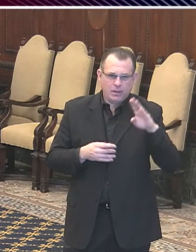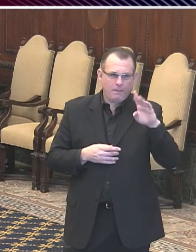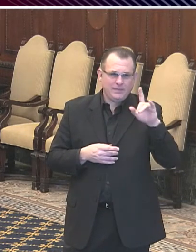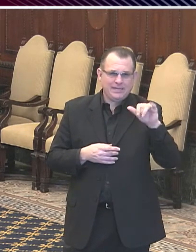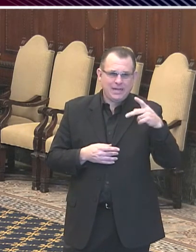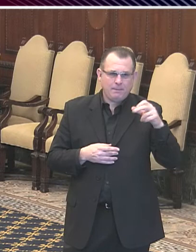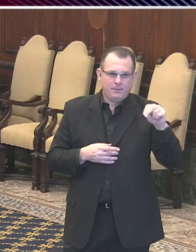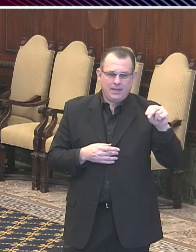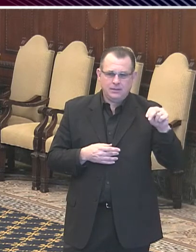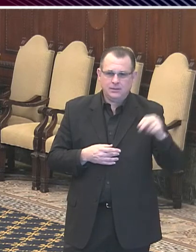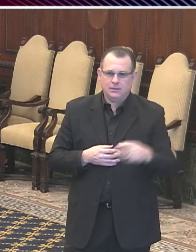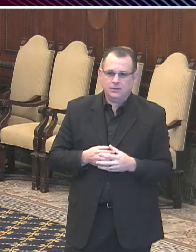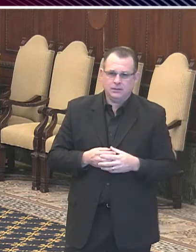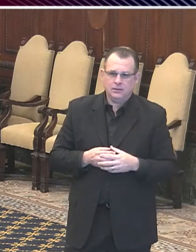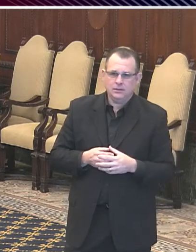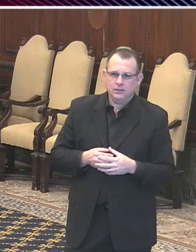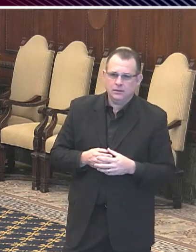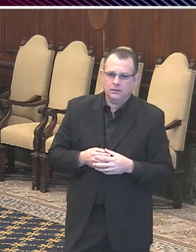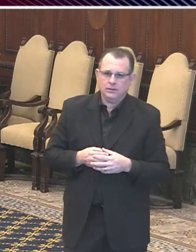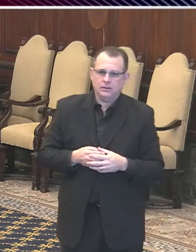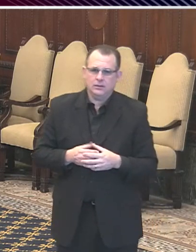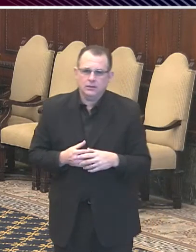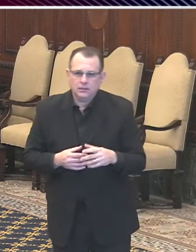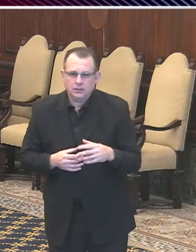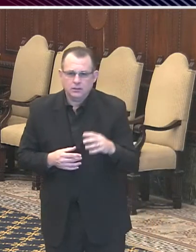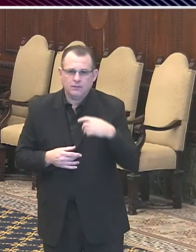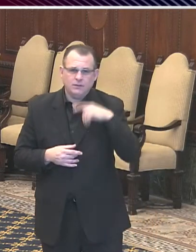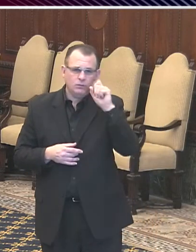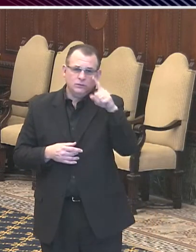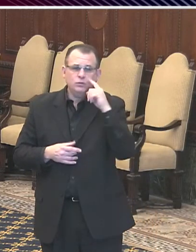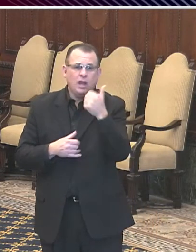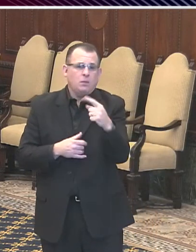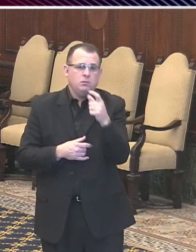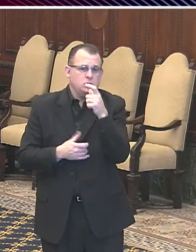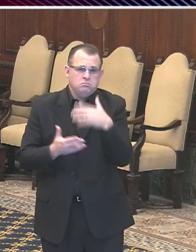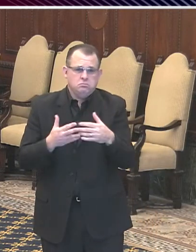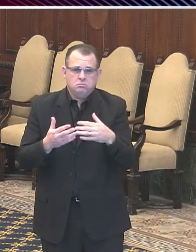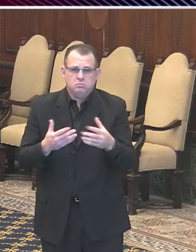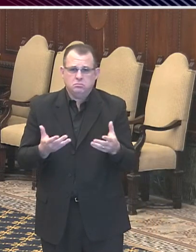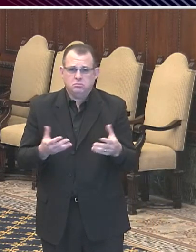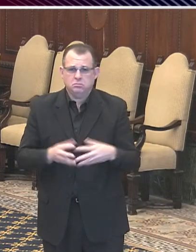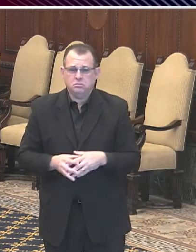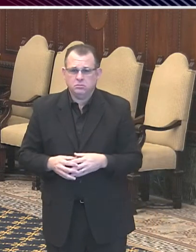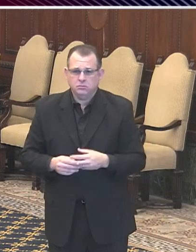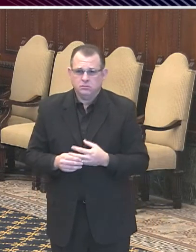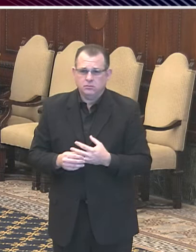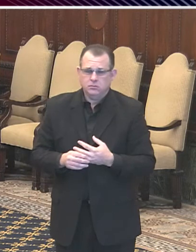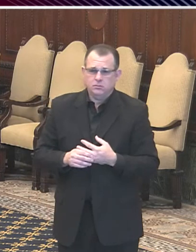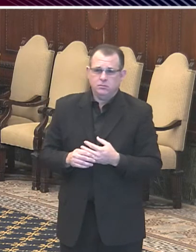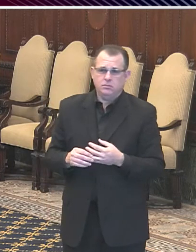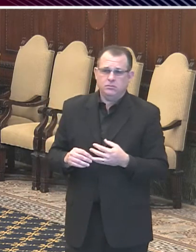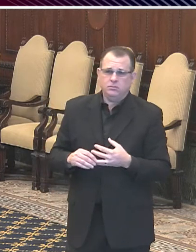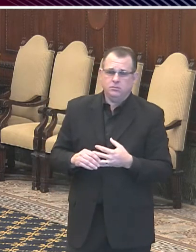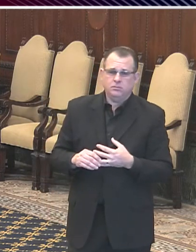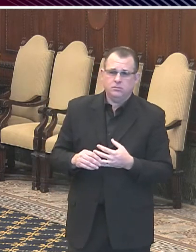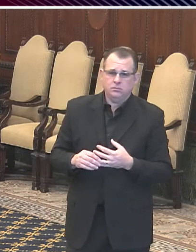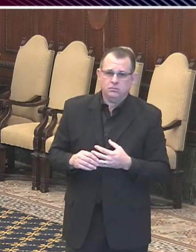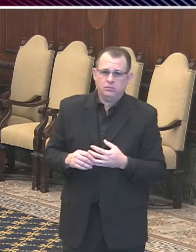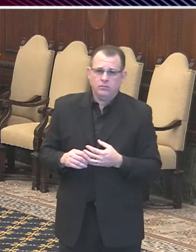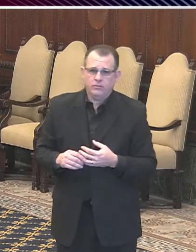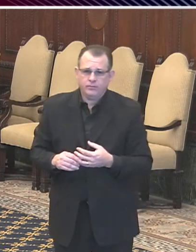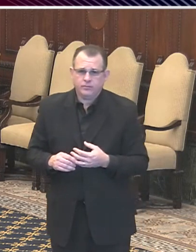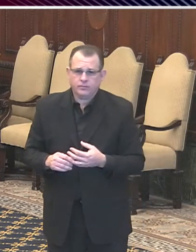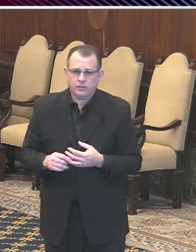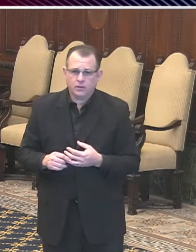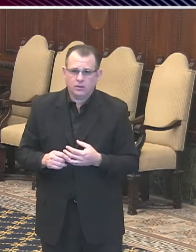Hi, thank you so much. This question is for anybody. Could somebody provide some more details about the FEMA decision to close the South Philly